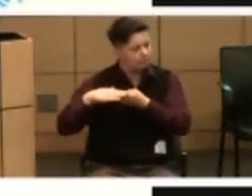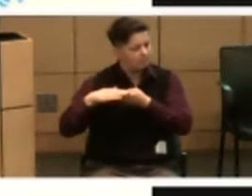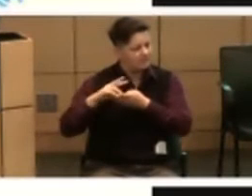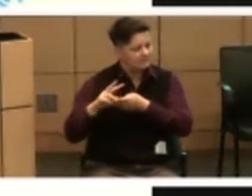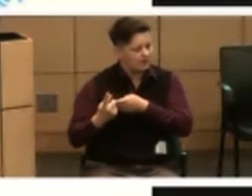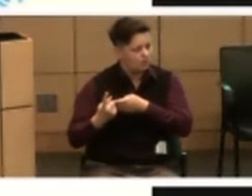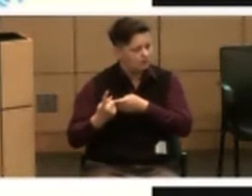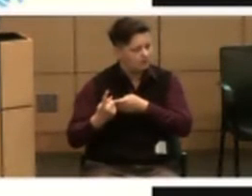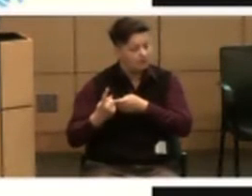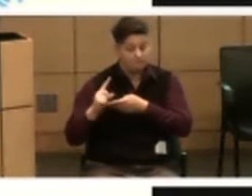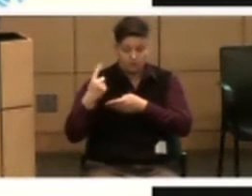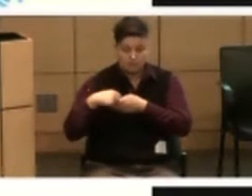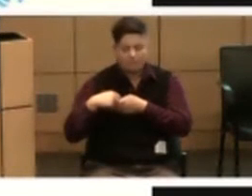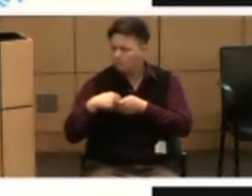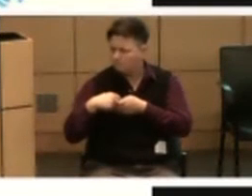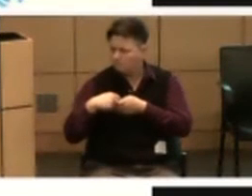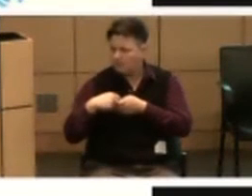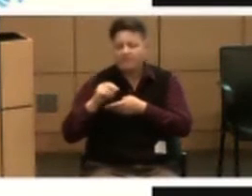All right.